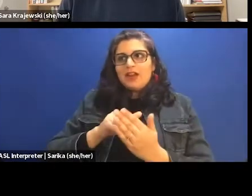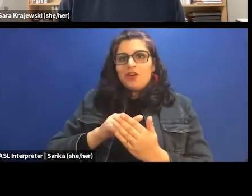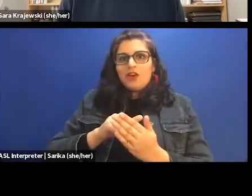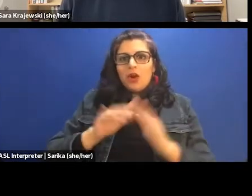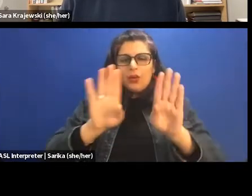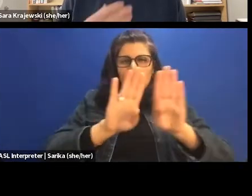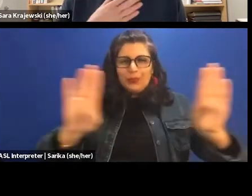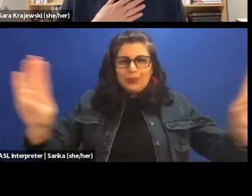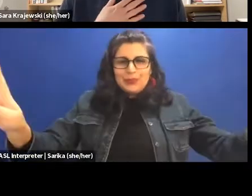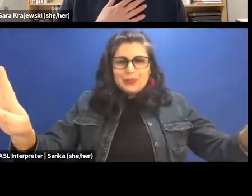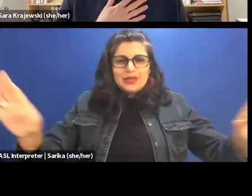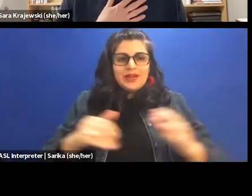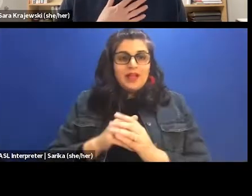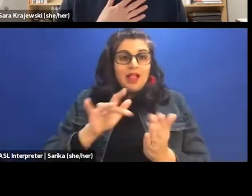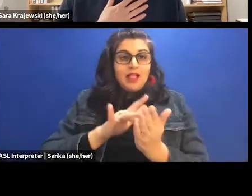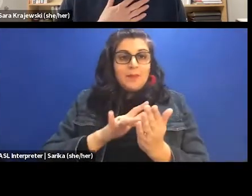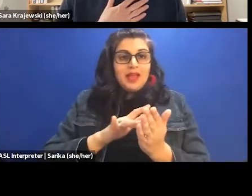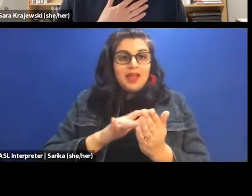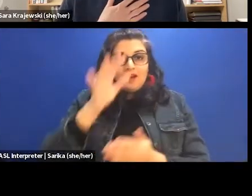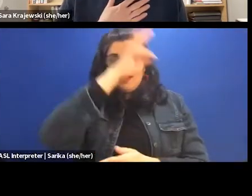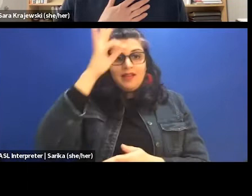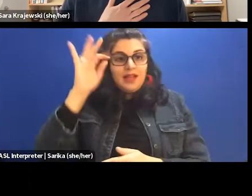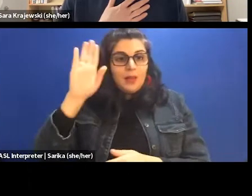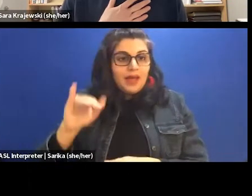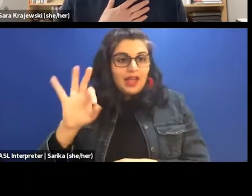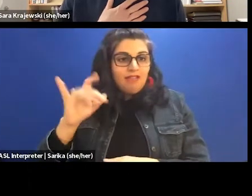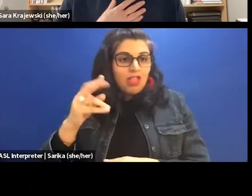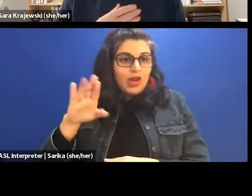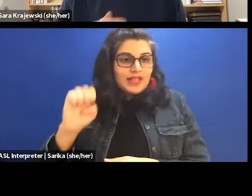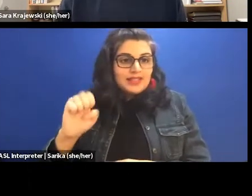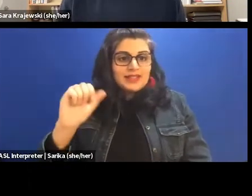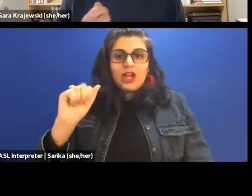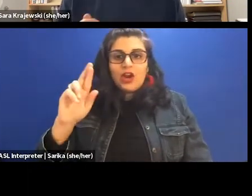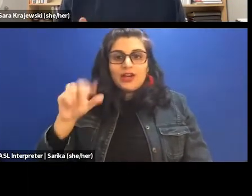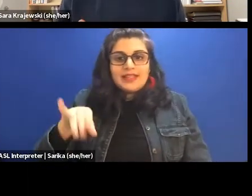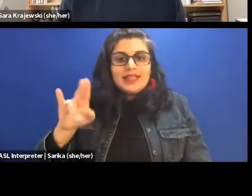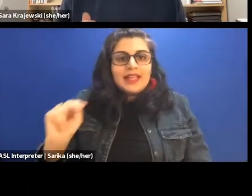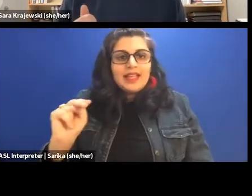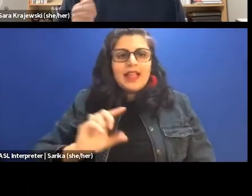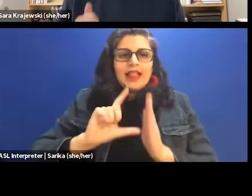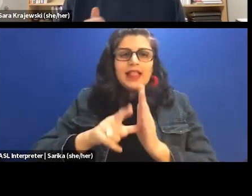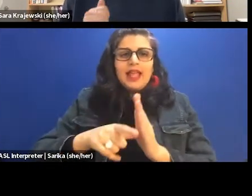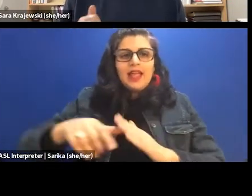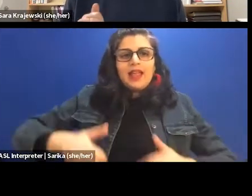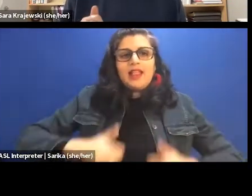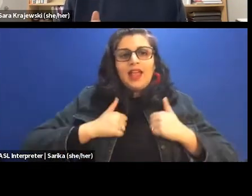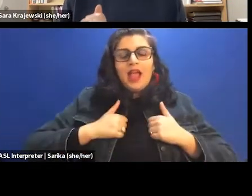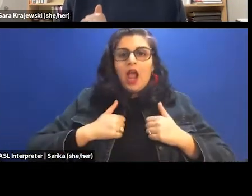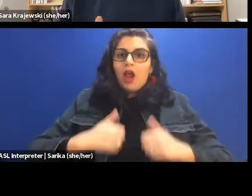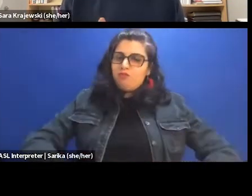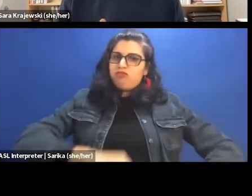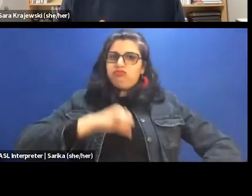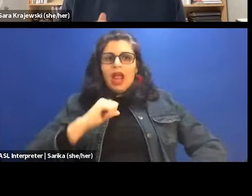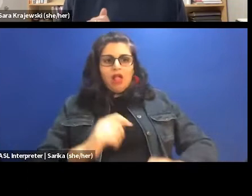of Frida by Florence Arkeen shows her late in life, proudly revealing the hammer and sickle